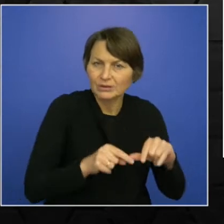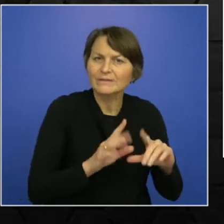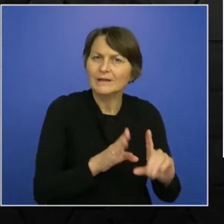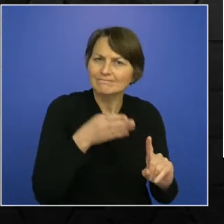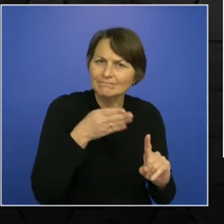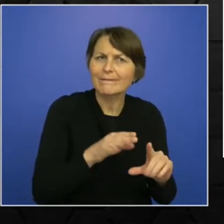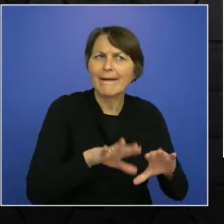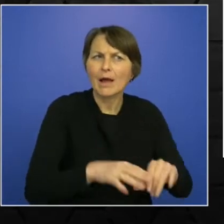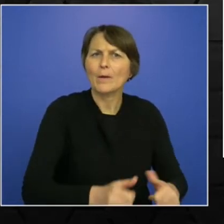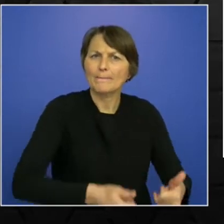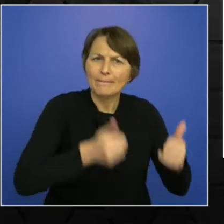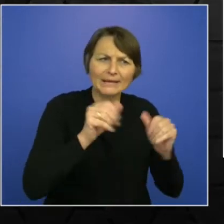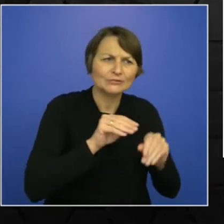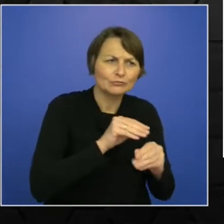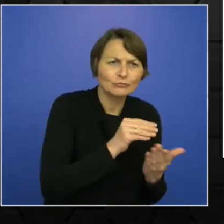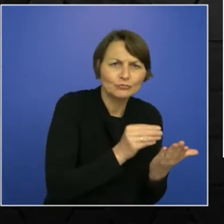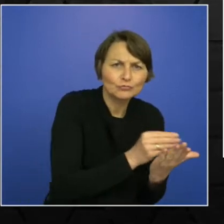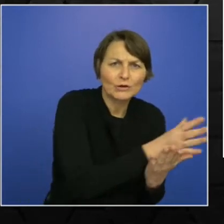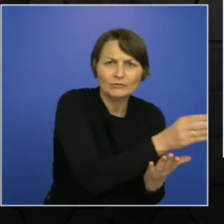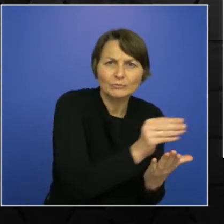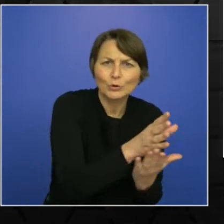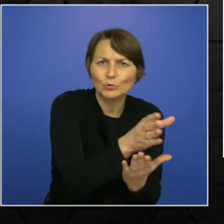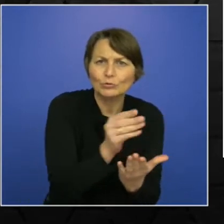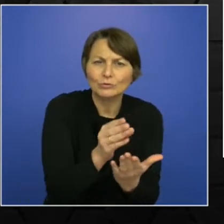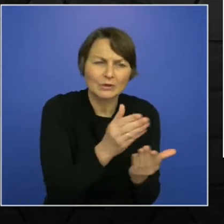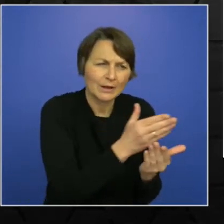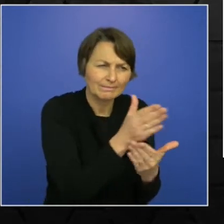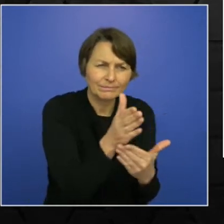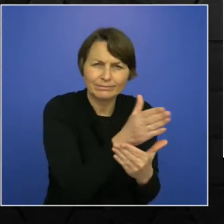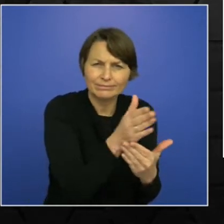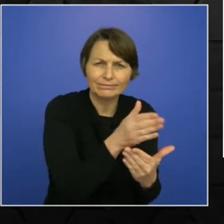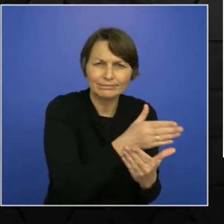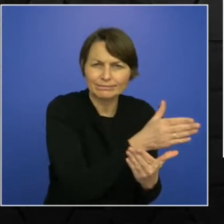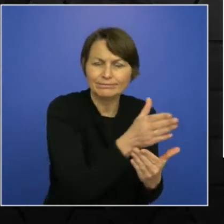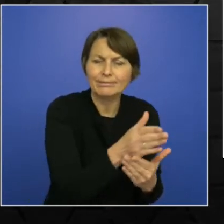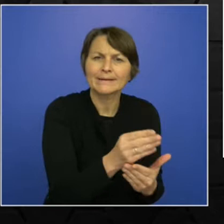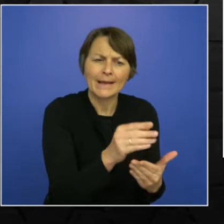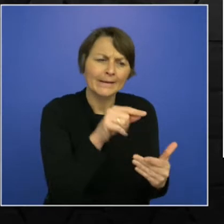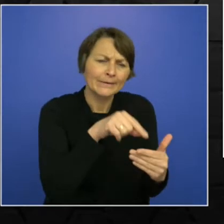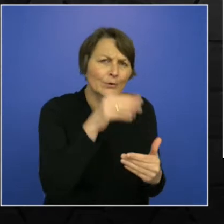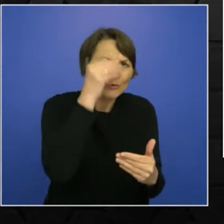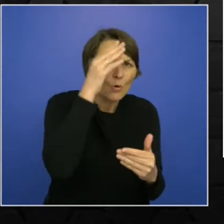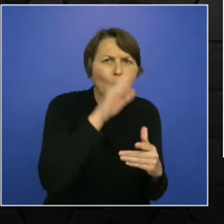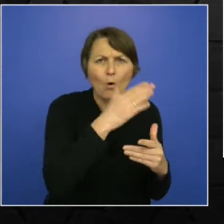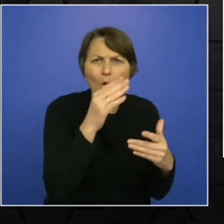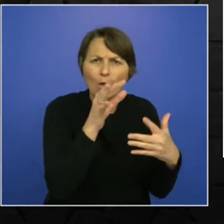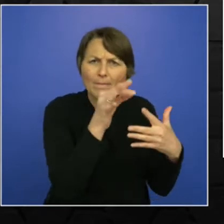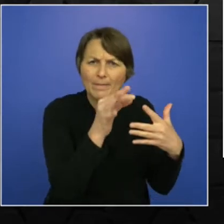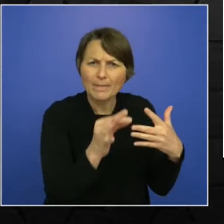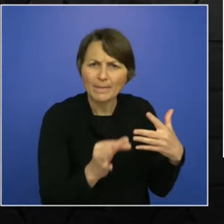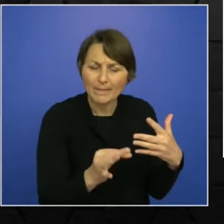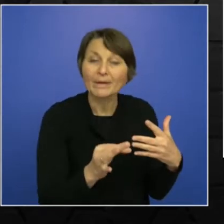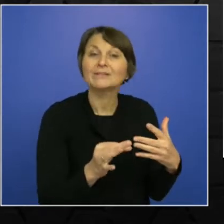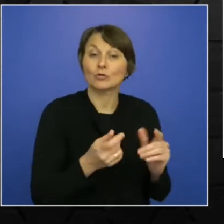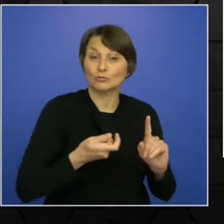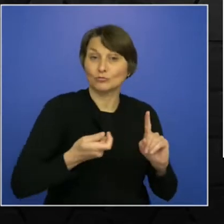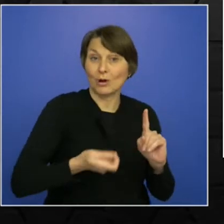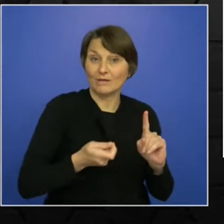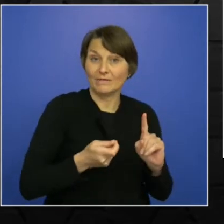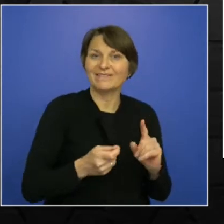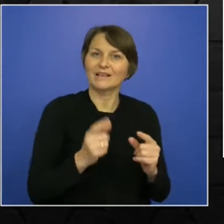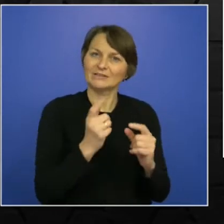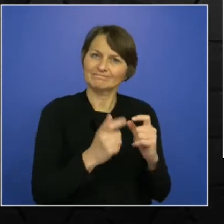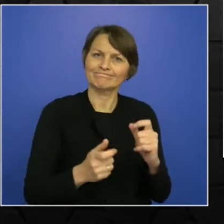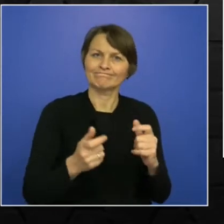distribute, which node should be up, which node should be down. It has the knowledge of all the nodes, right? So you have a driver, which is like the master, and